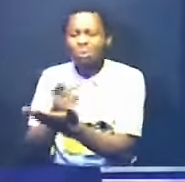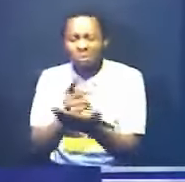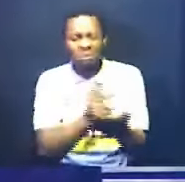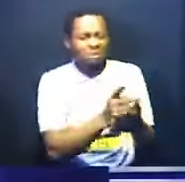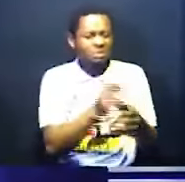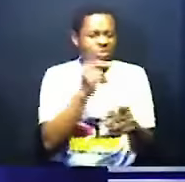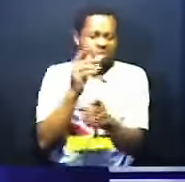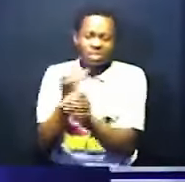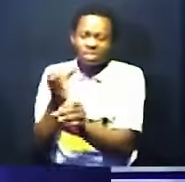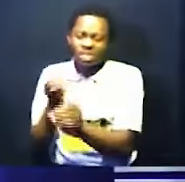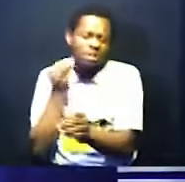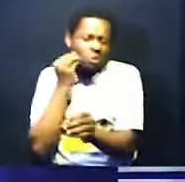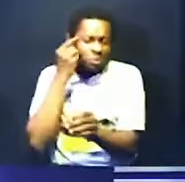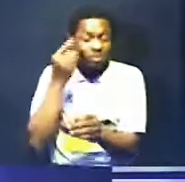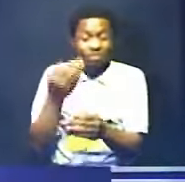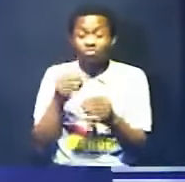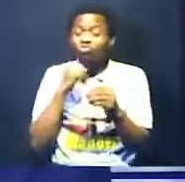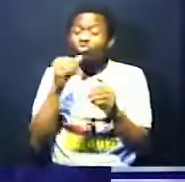Don't